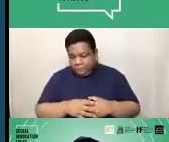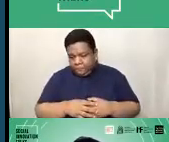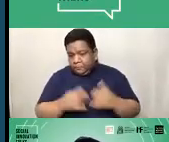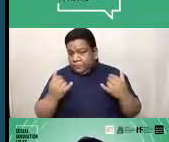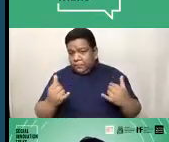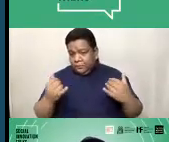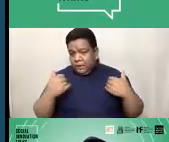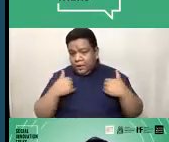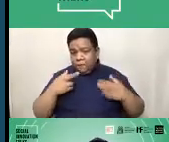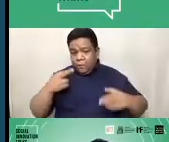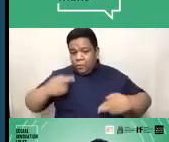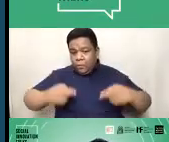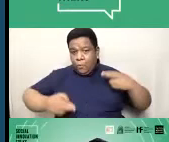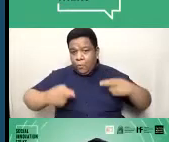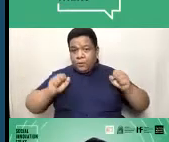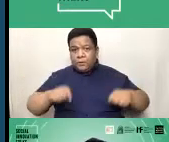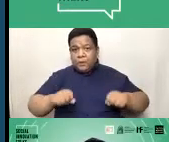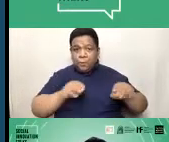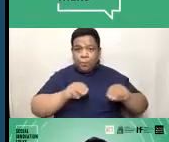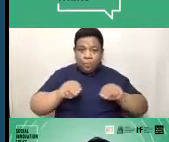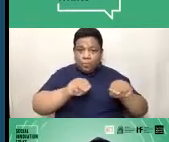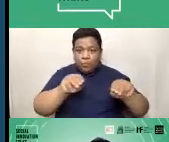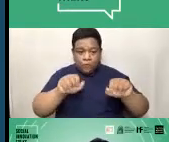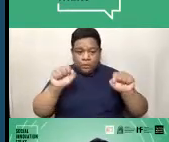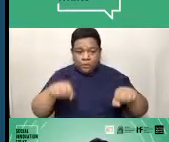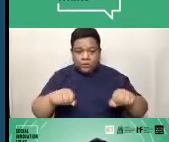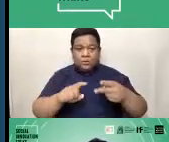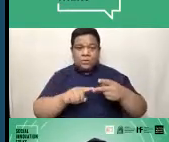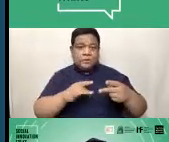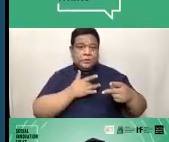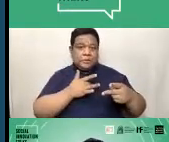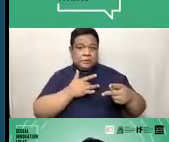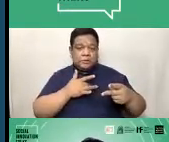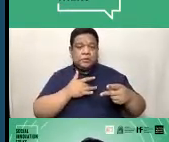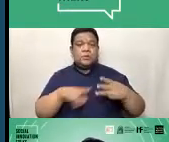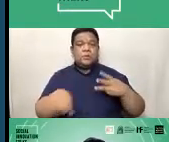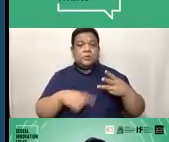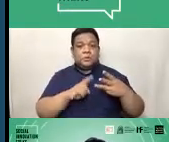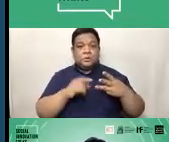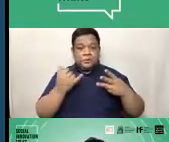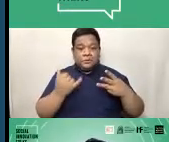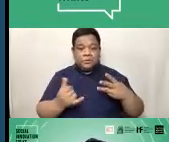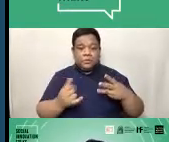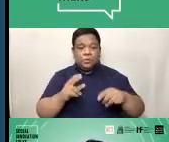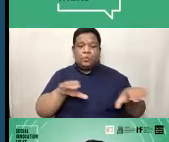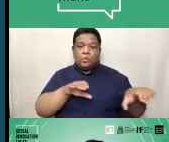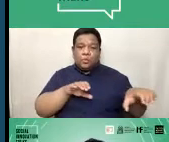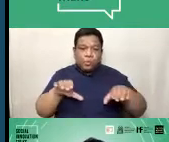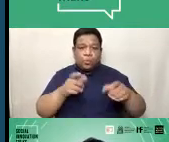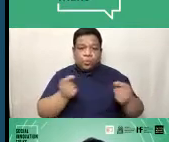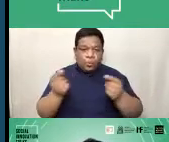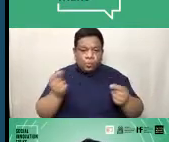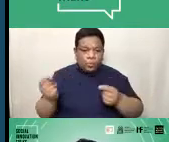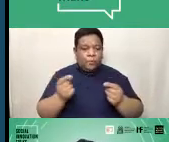robot that can first move or actuate, sense using its sensors, and now do things or affect using its